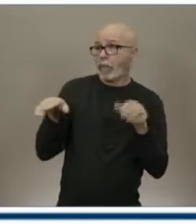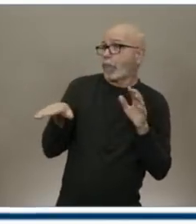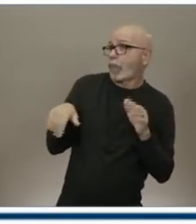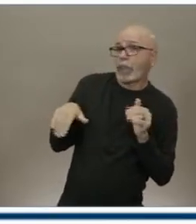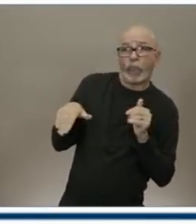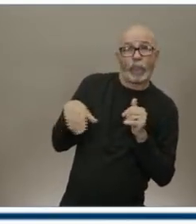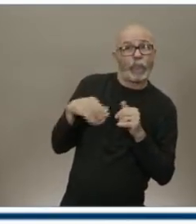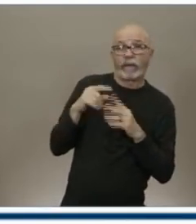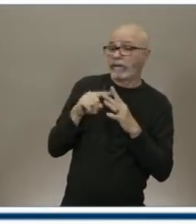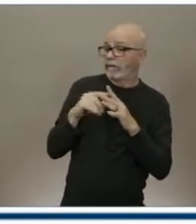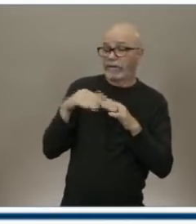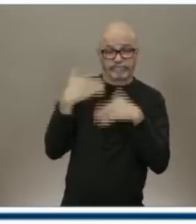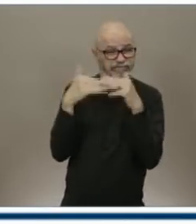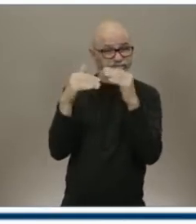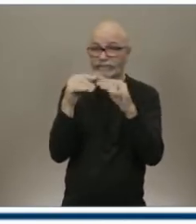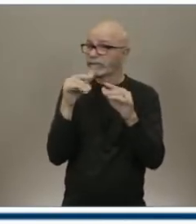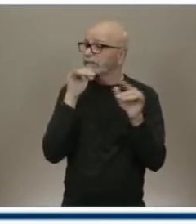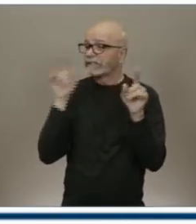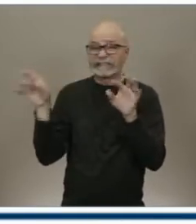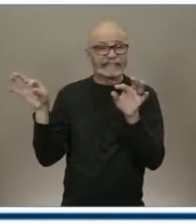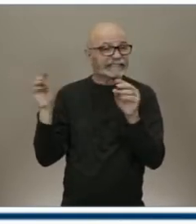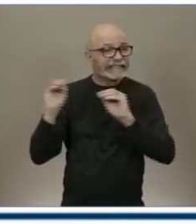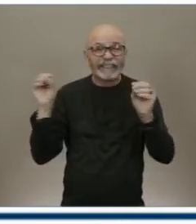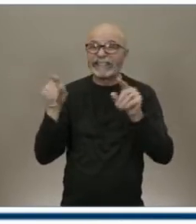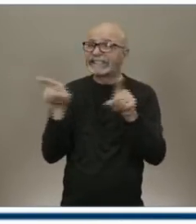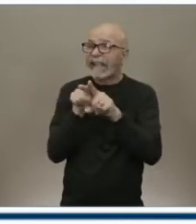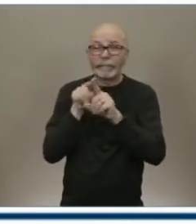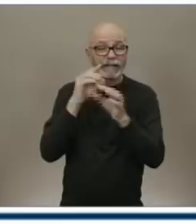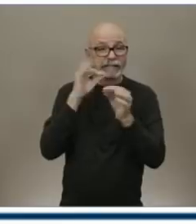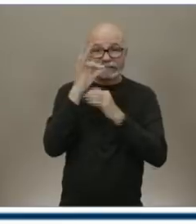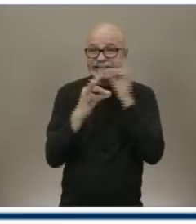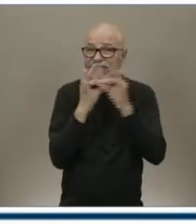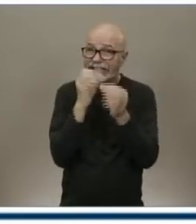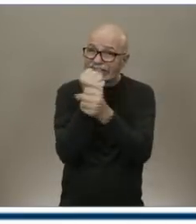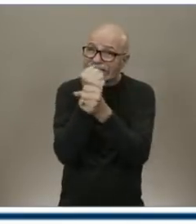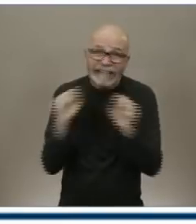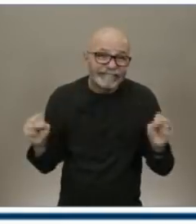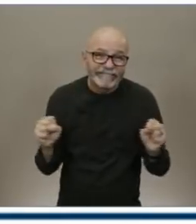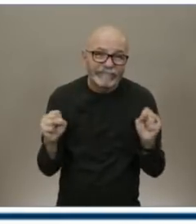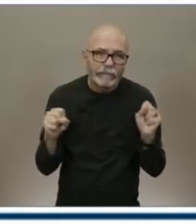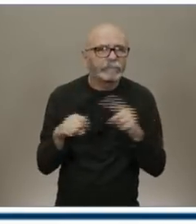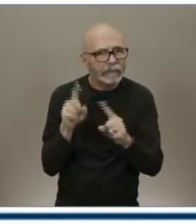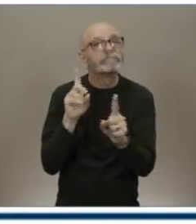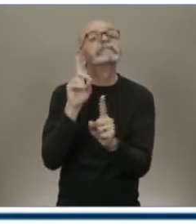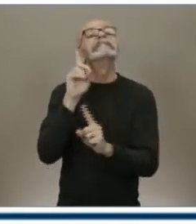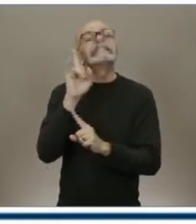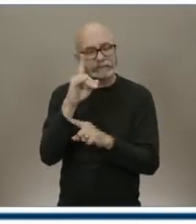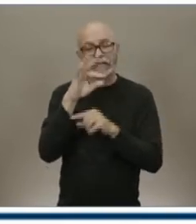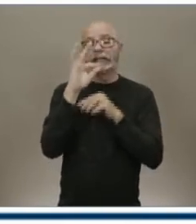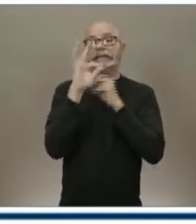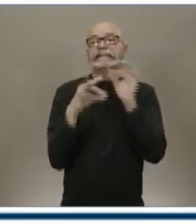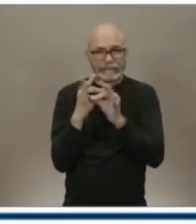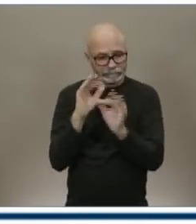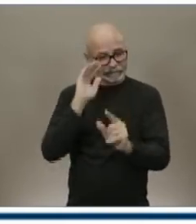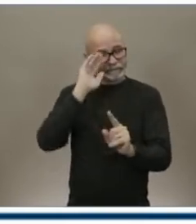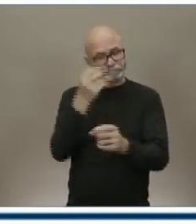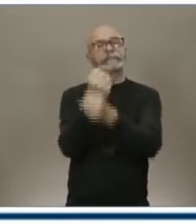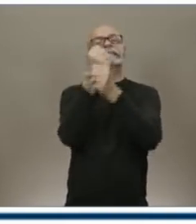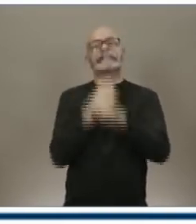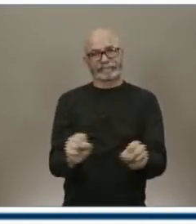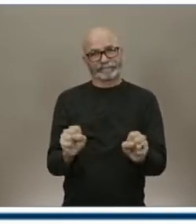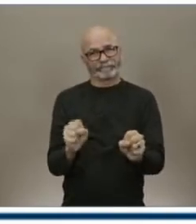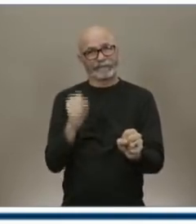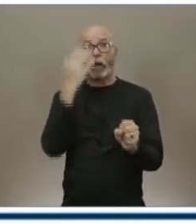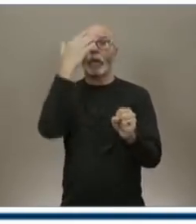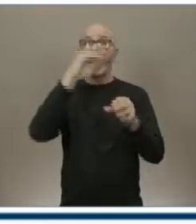process of testing safety and effectiveness. It's simply because with the need in a pandemic, there was a